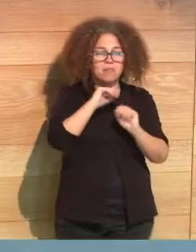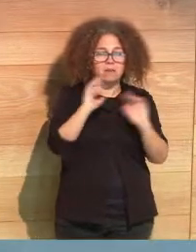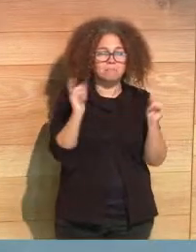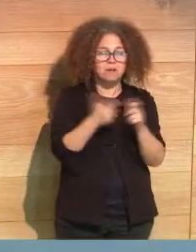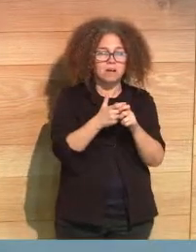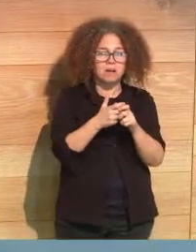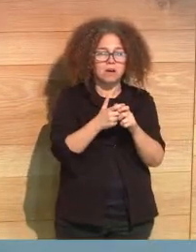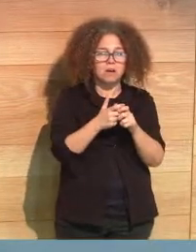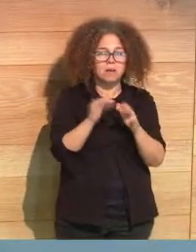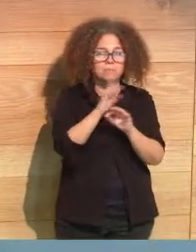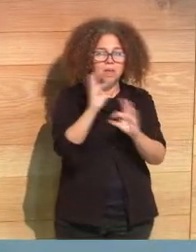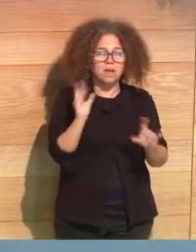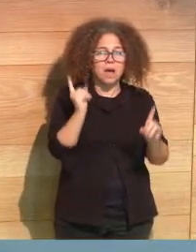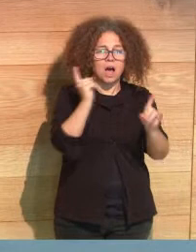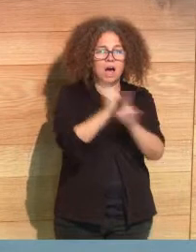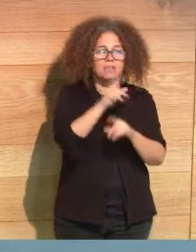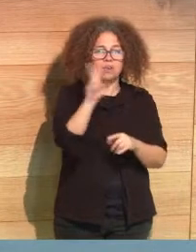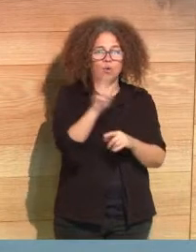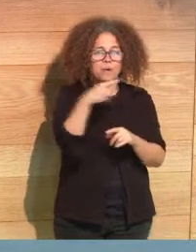co-founder of the